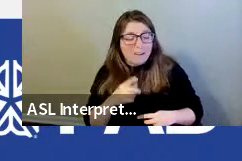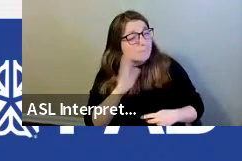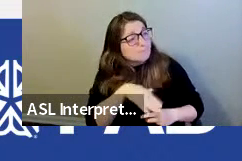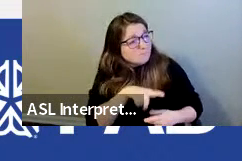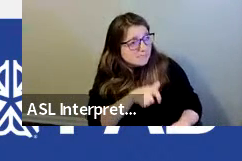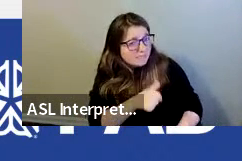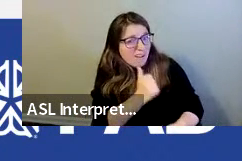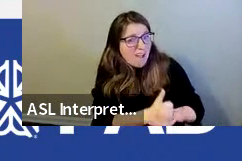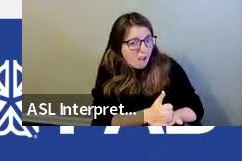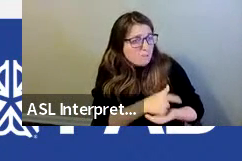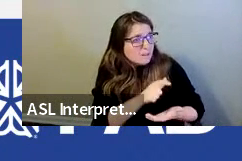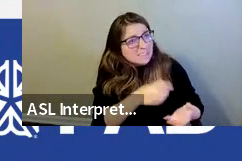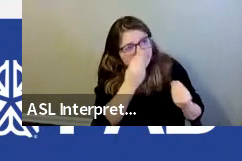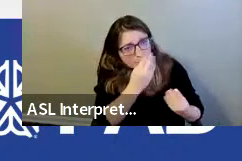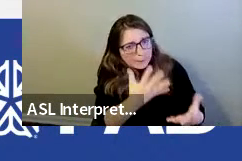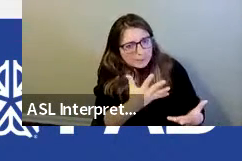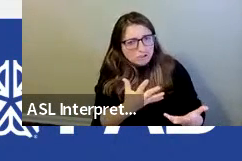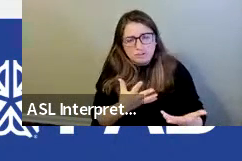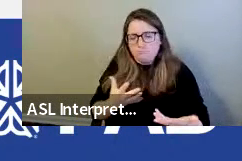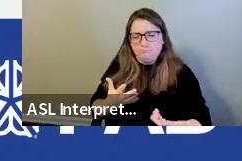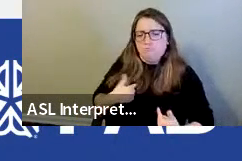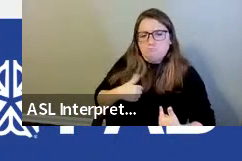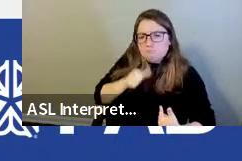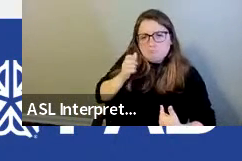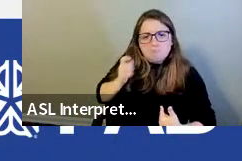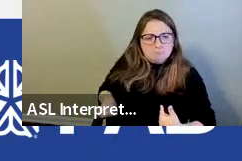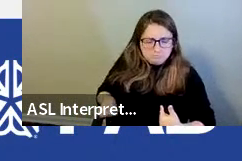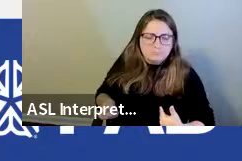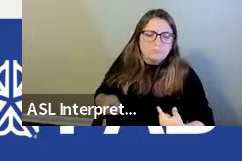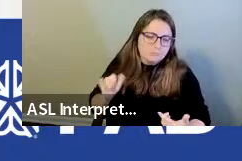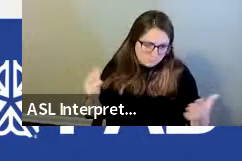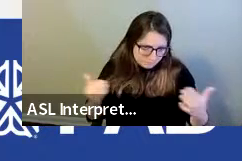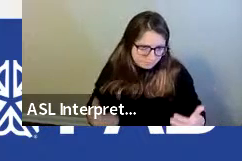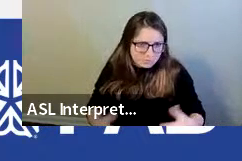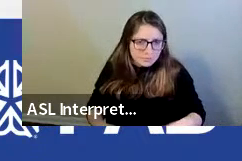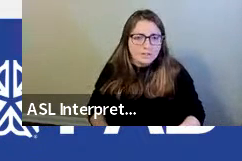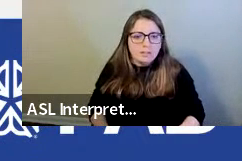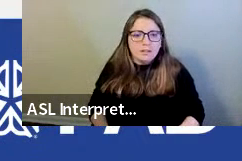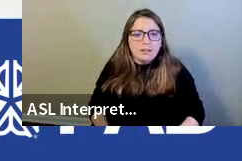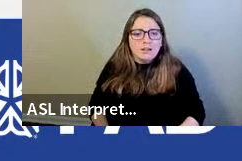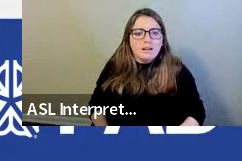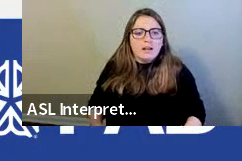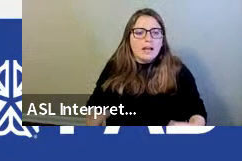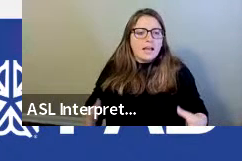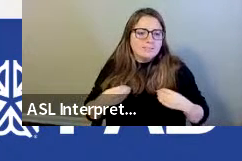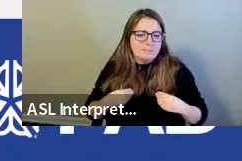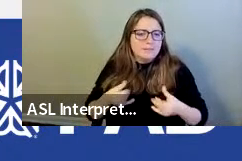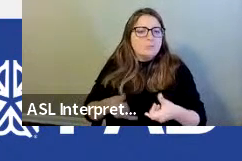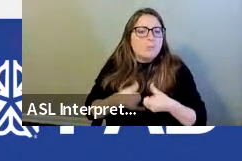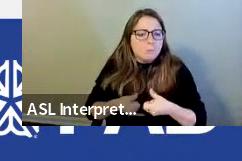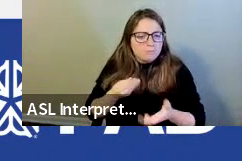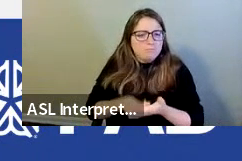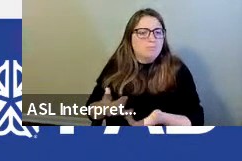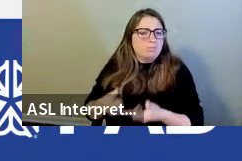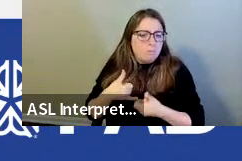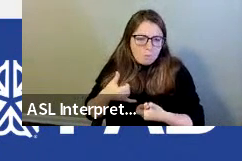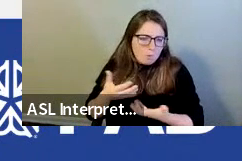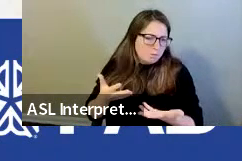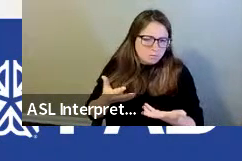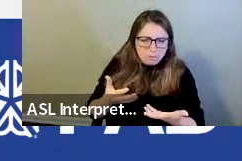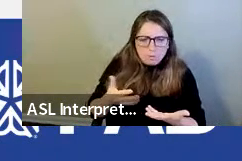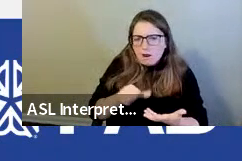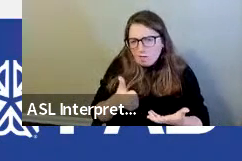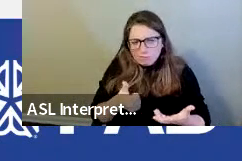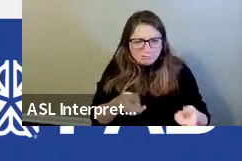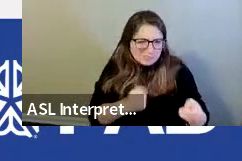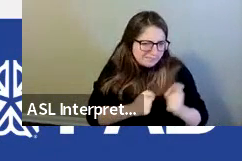service. So these are misconducts that we believe when committed, we really start to bleed into this impact to community,